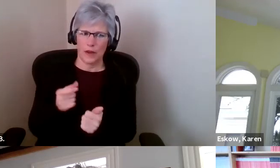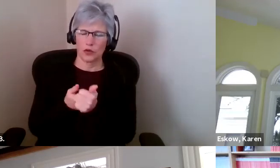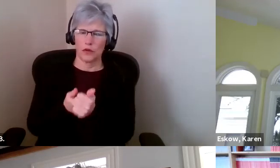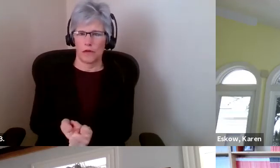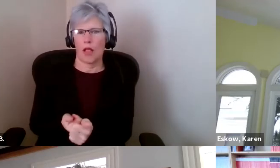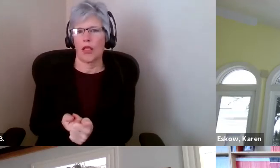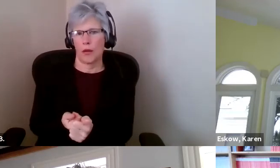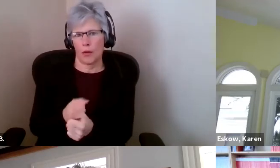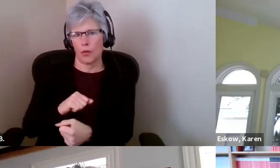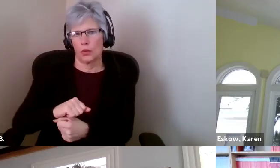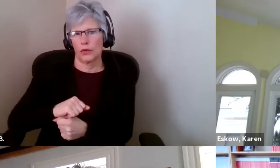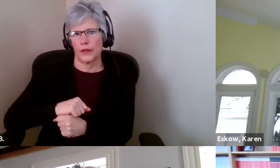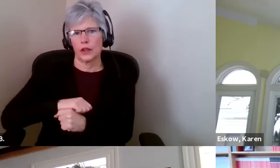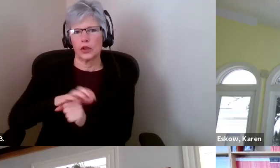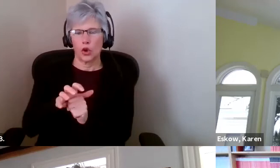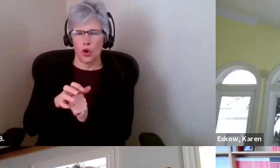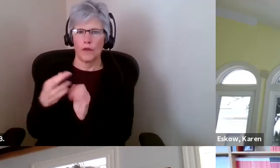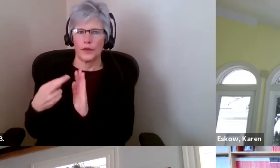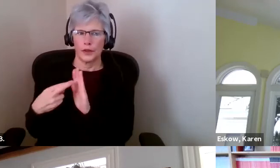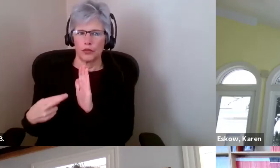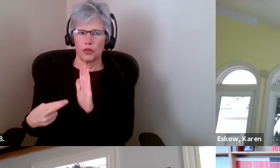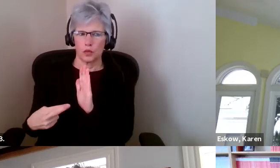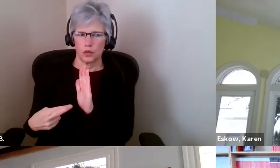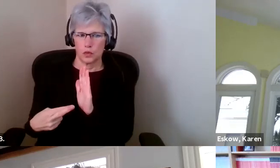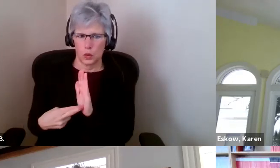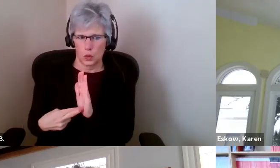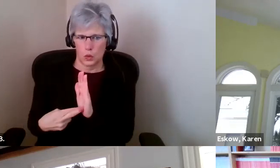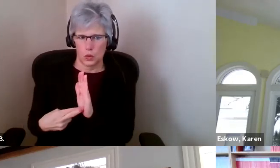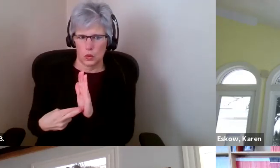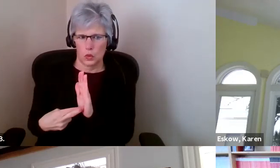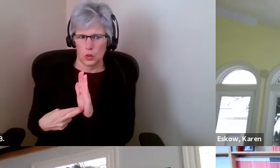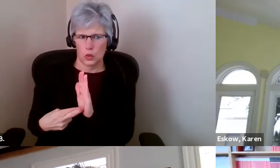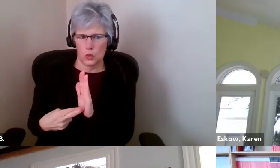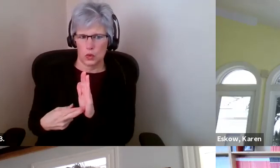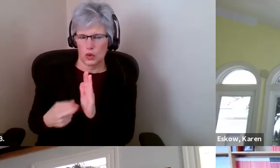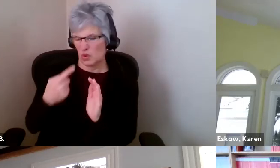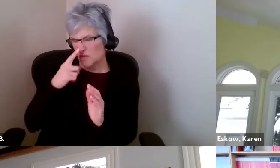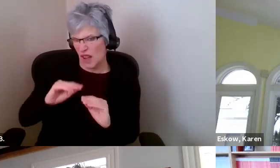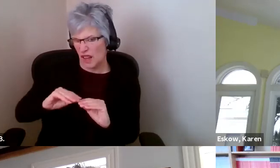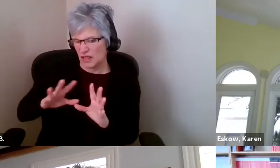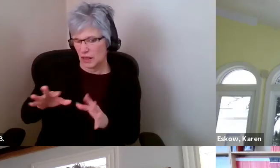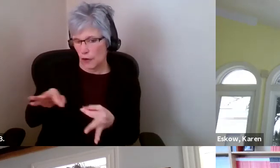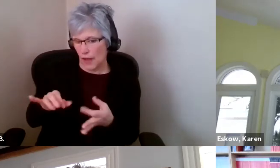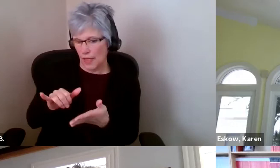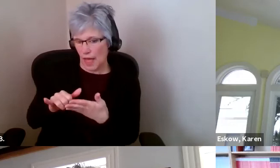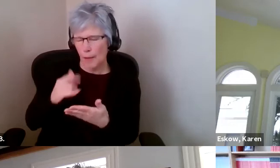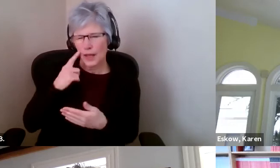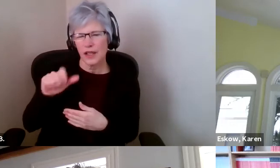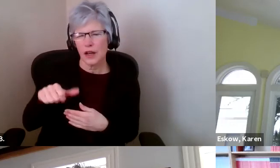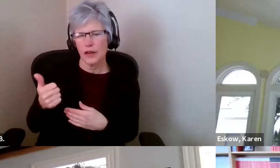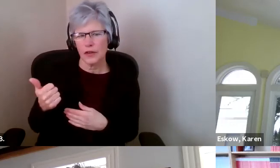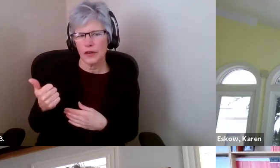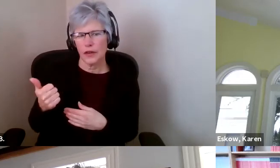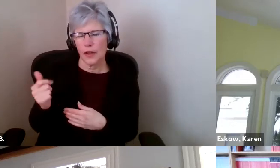restriction as put in place. Teresa, can you just clarify that? Because one other question popped up that raised